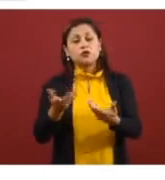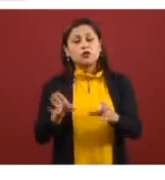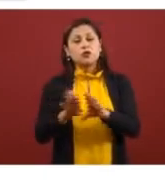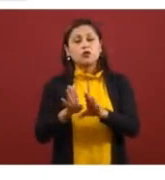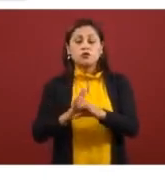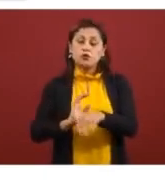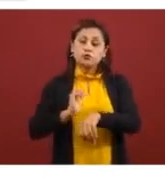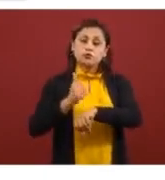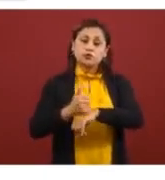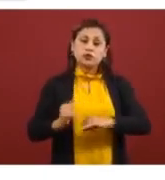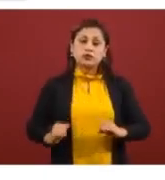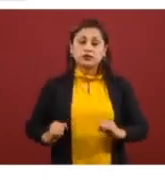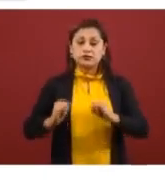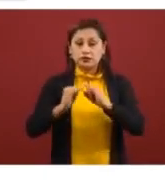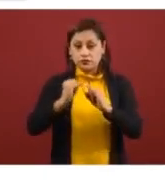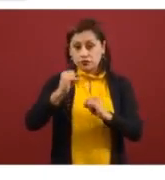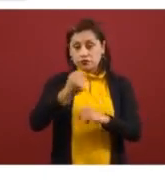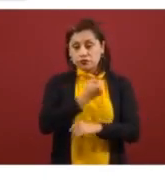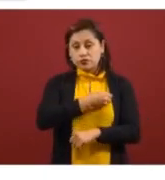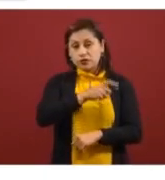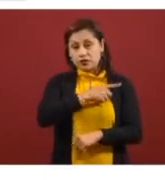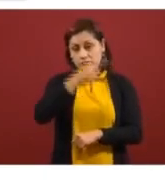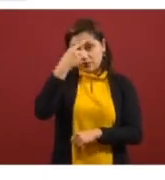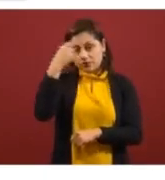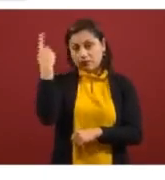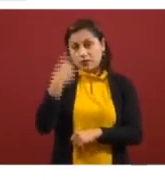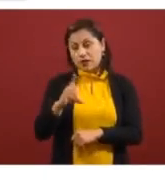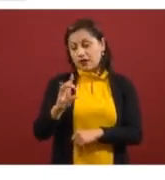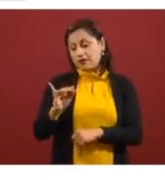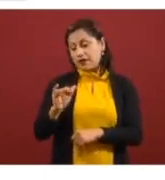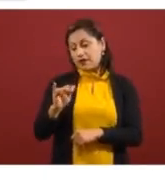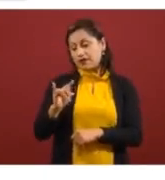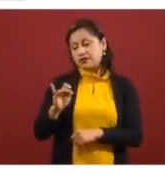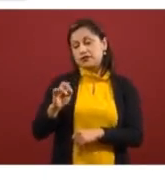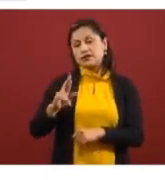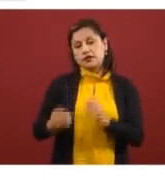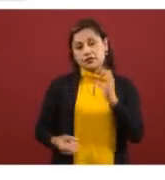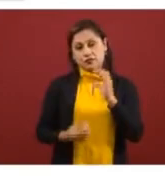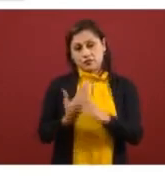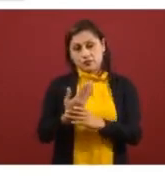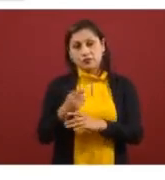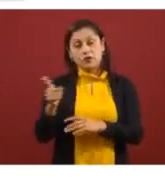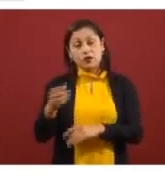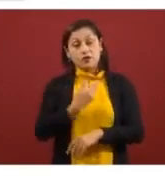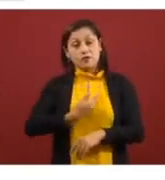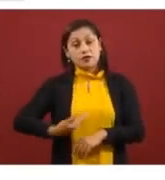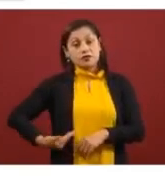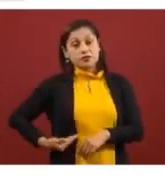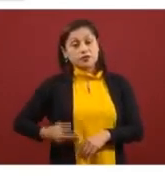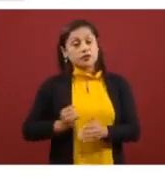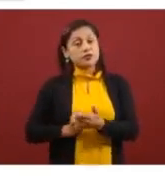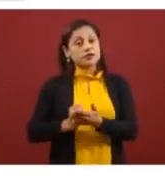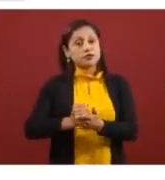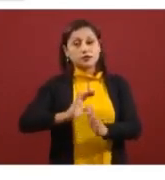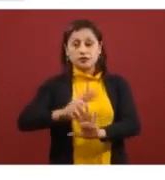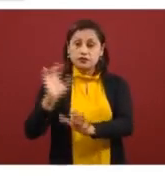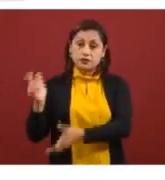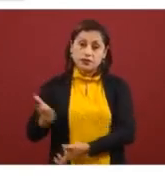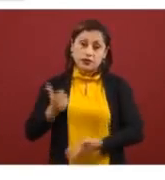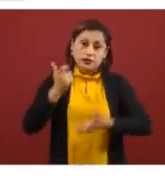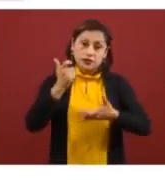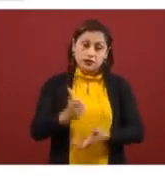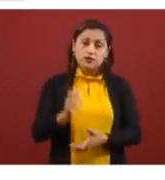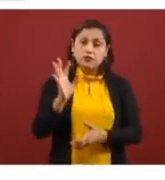access and the quality. And so for that reason, they've decided to